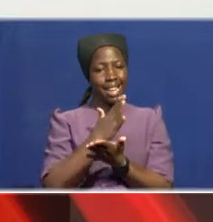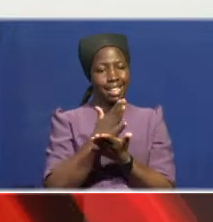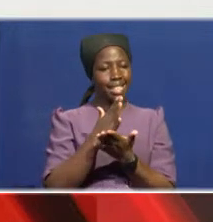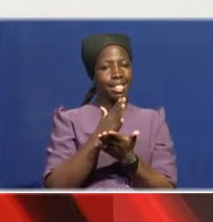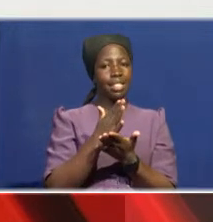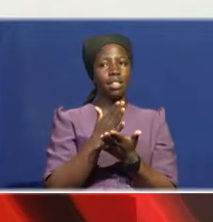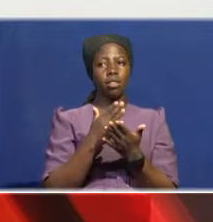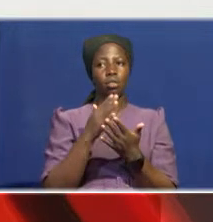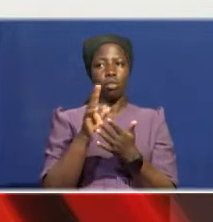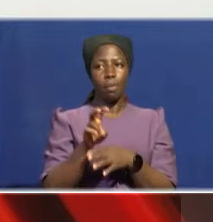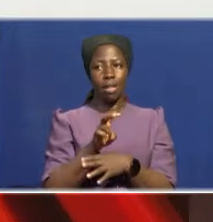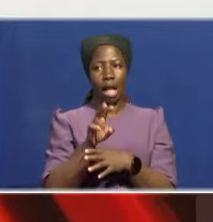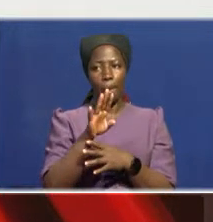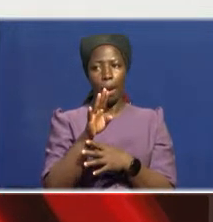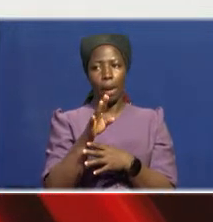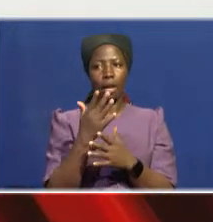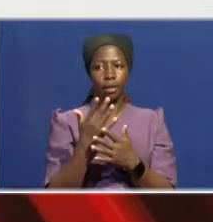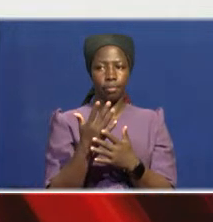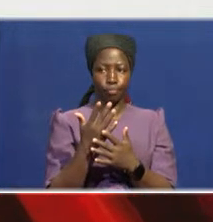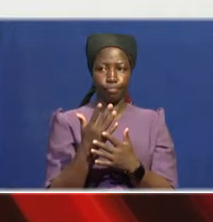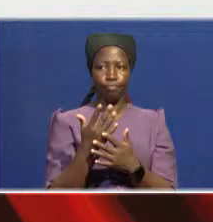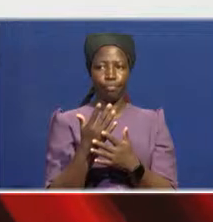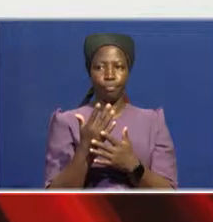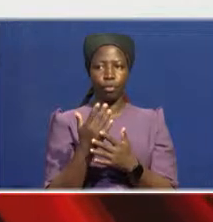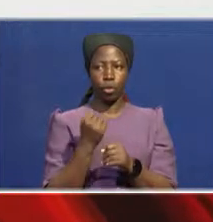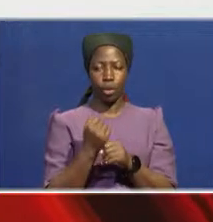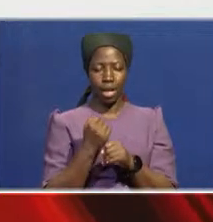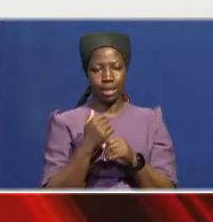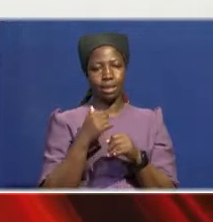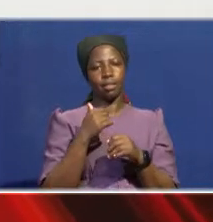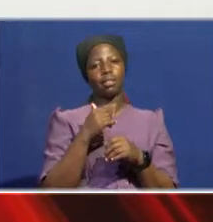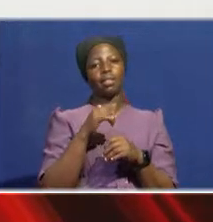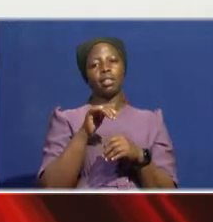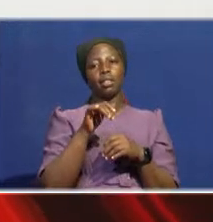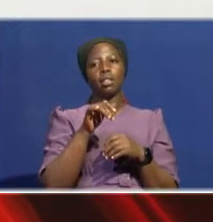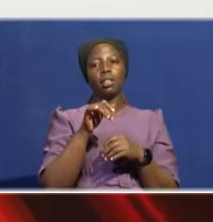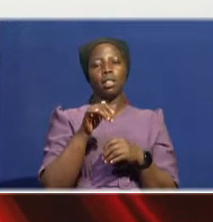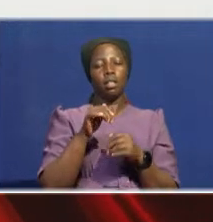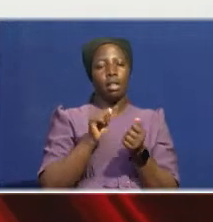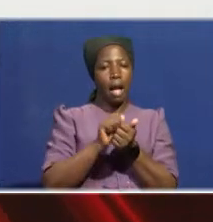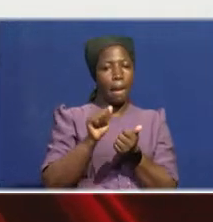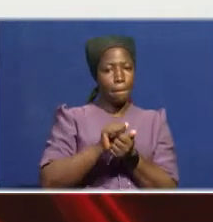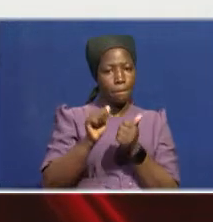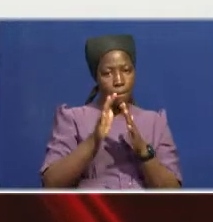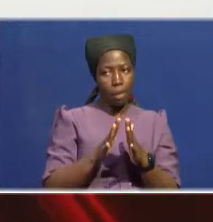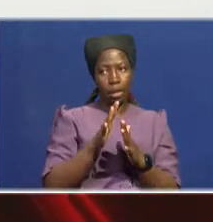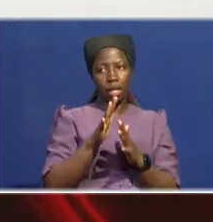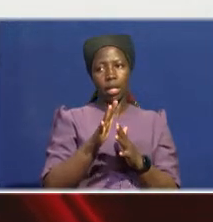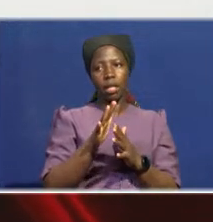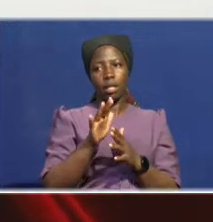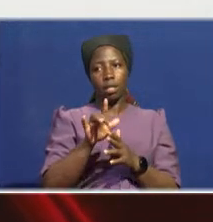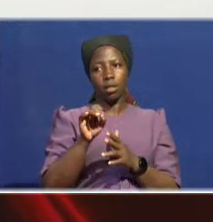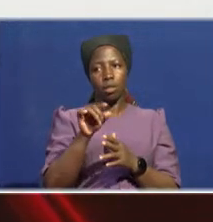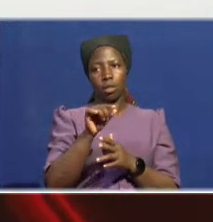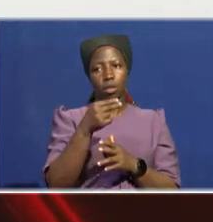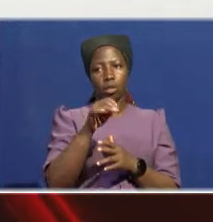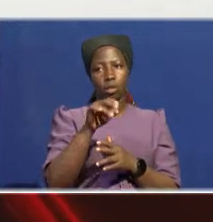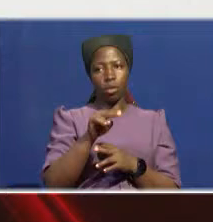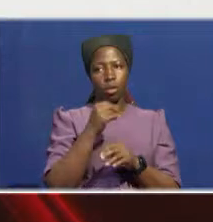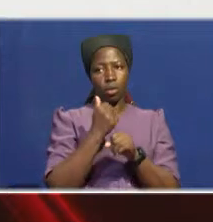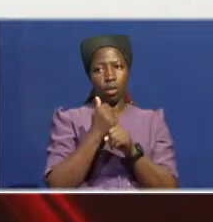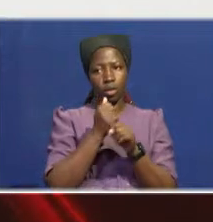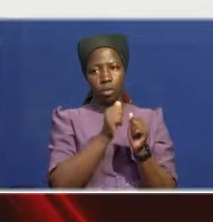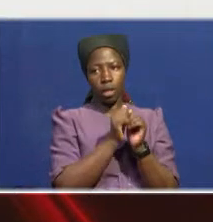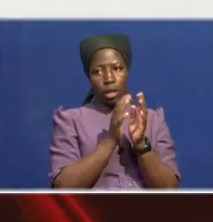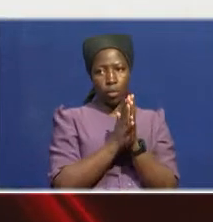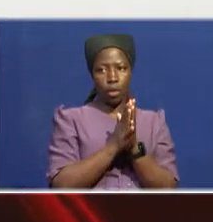content. This is after Longhorn Publishers partnered with Safaricom for the rollout of a digital learning platform targeting learners,